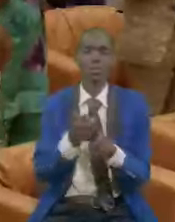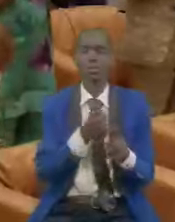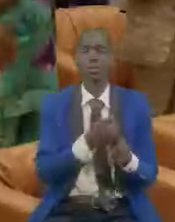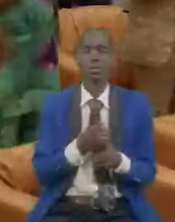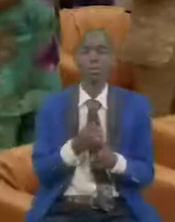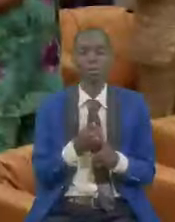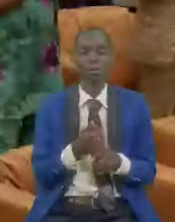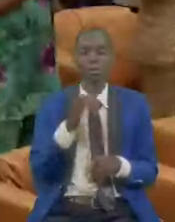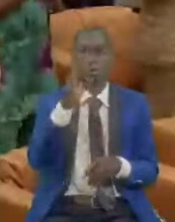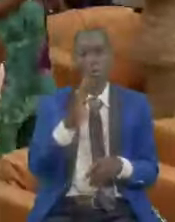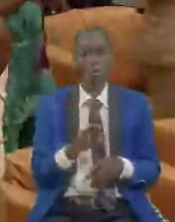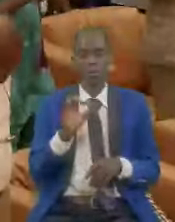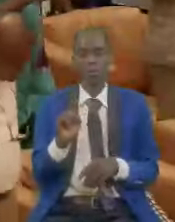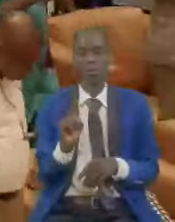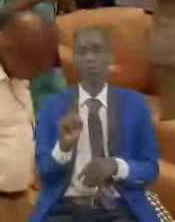preachers only,